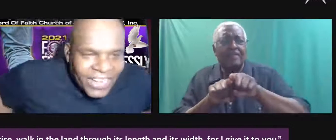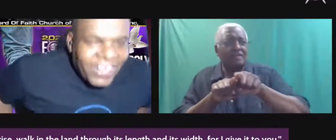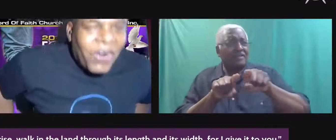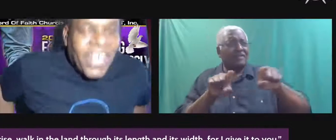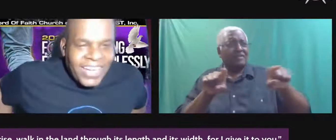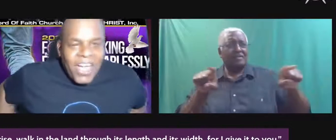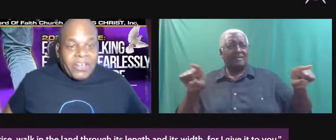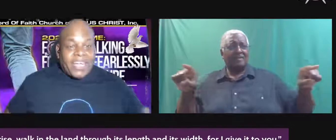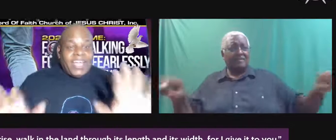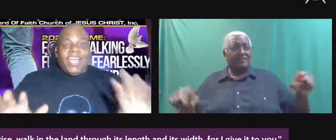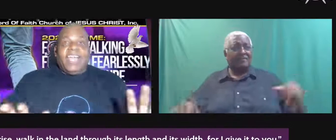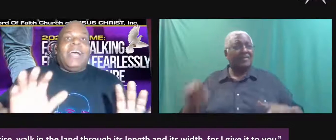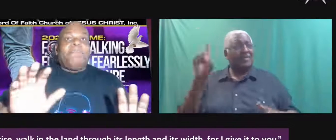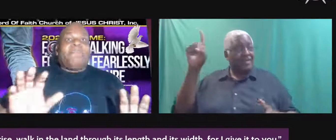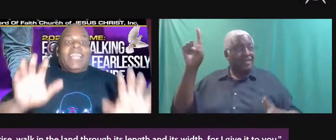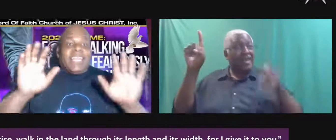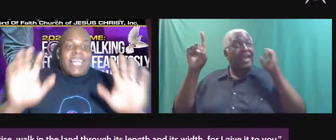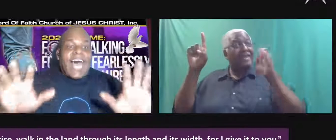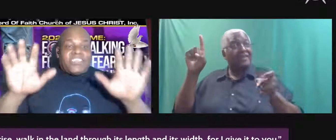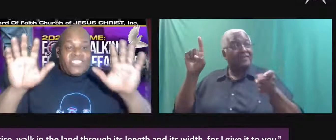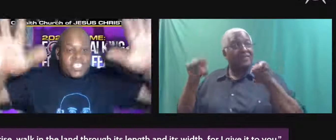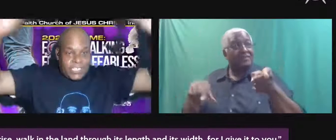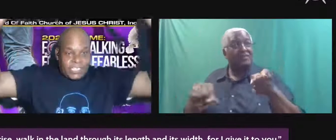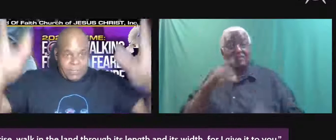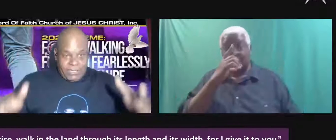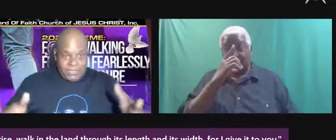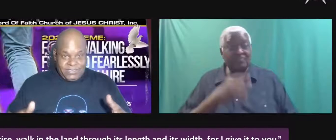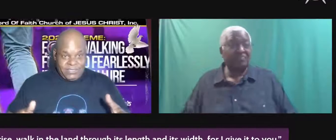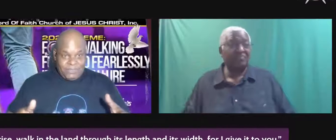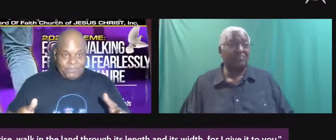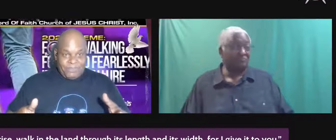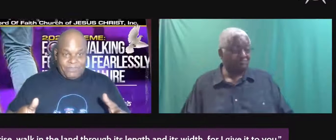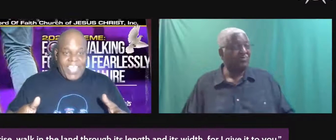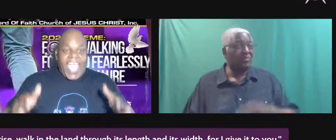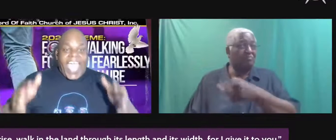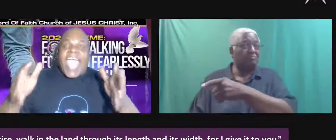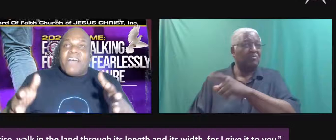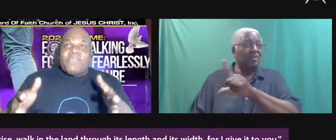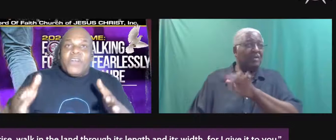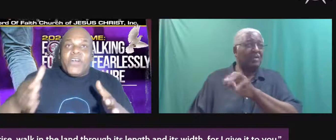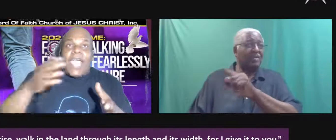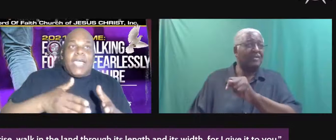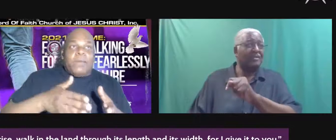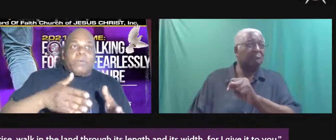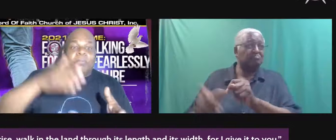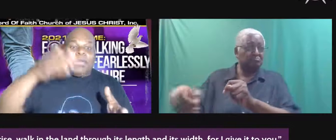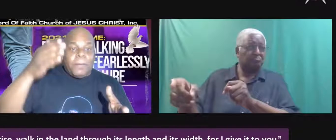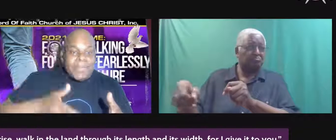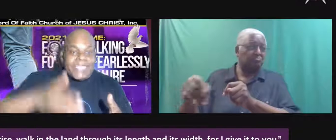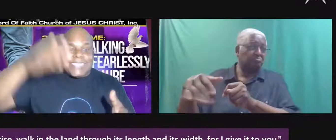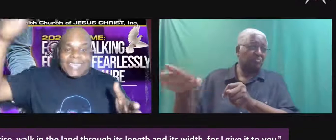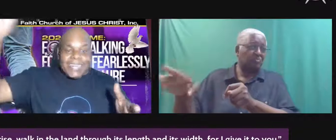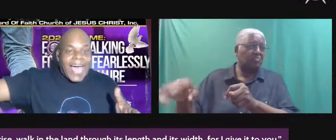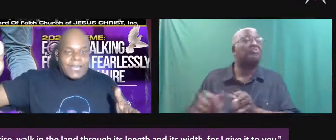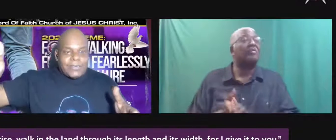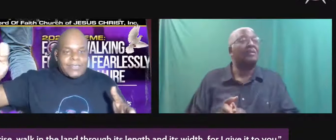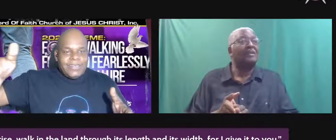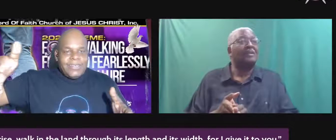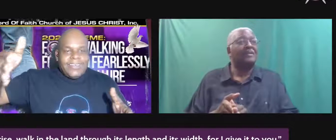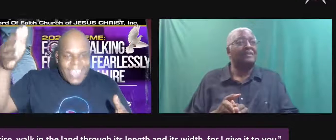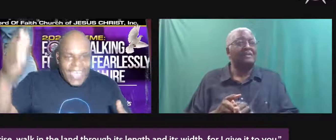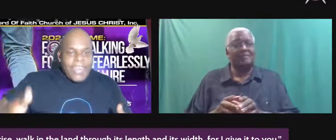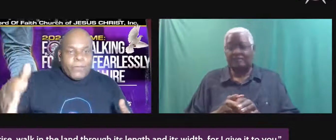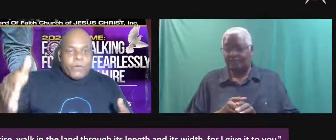you. Okay. Lot took his peace. After Abram lamented